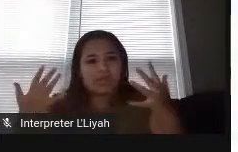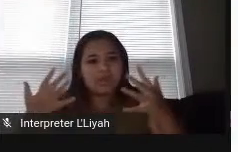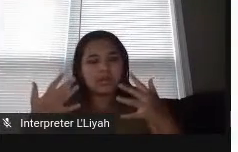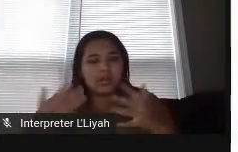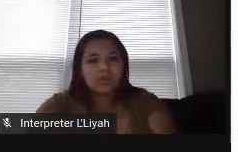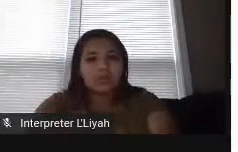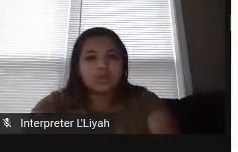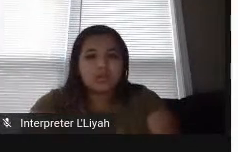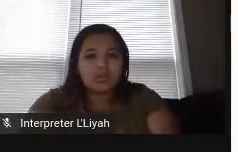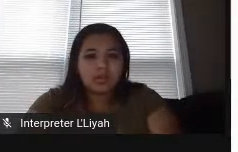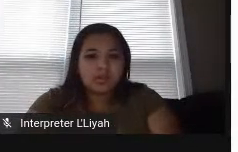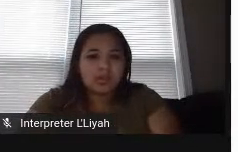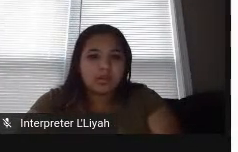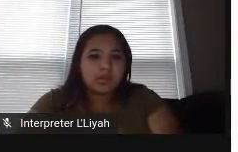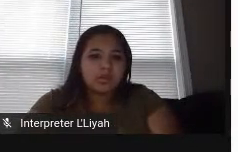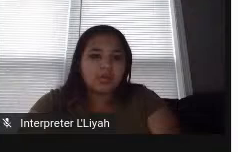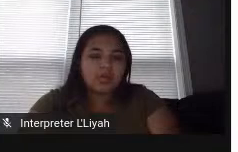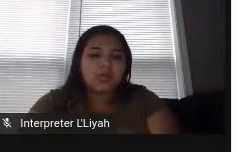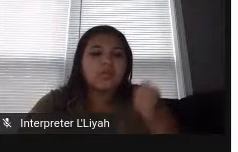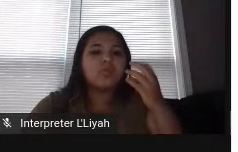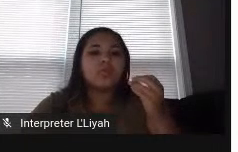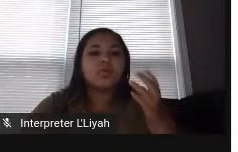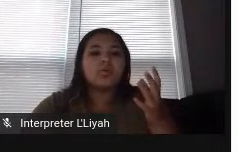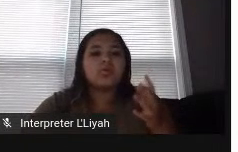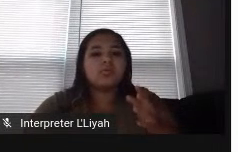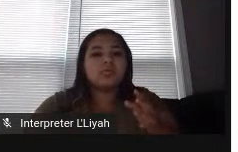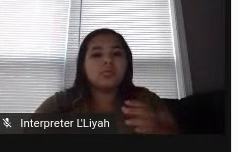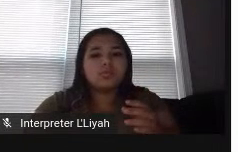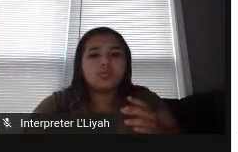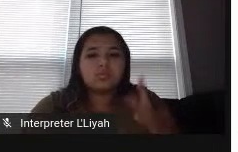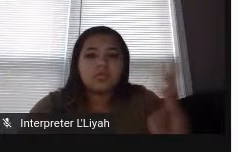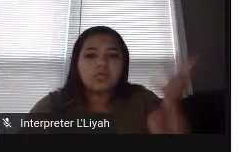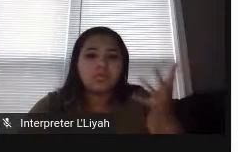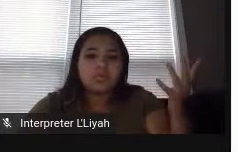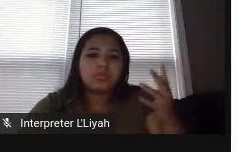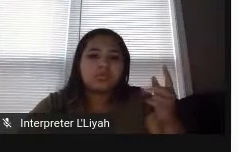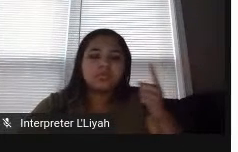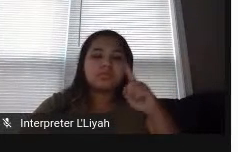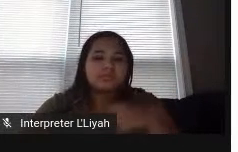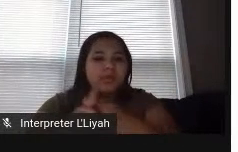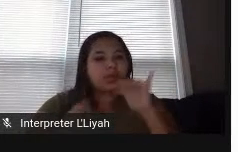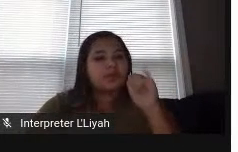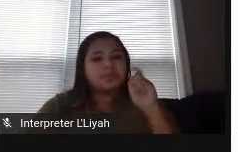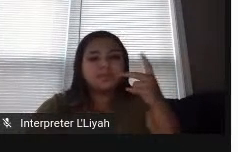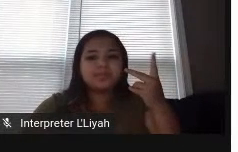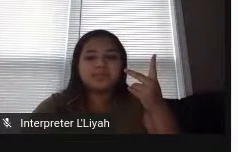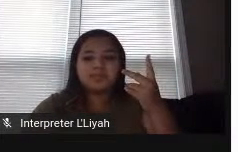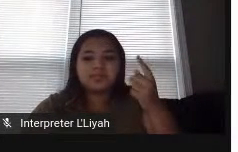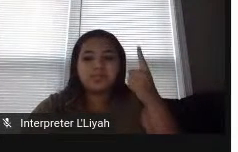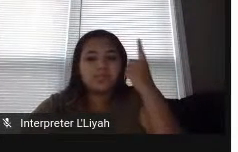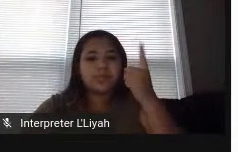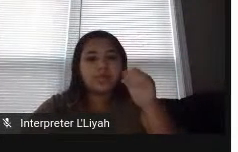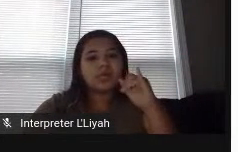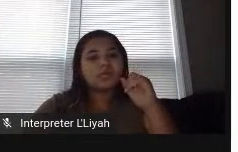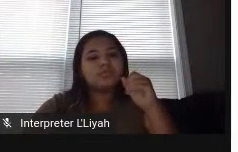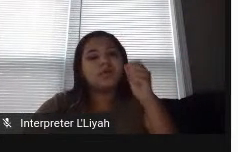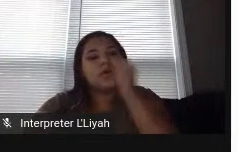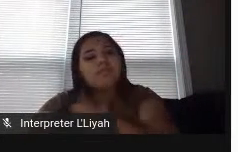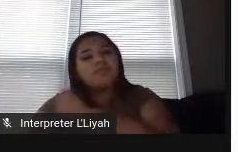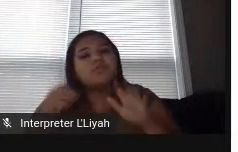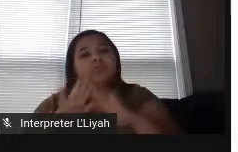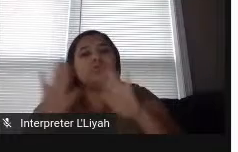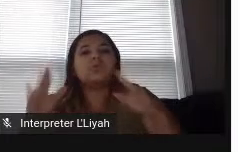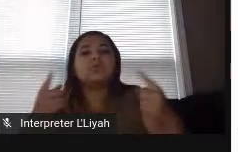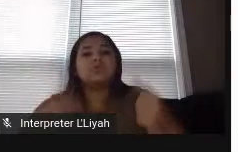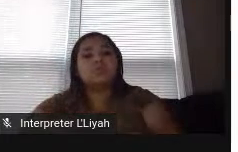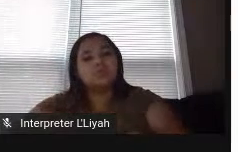there for quite a while. So some myths about IEPs. One is every child who